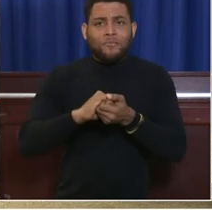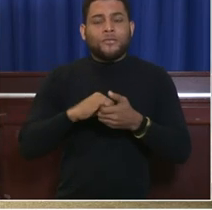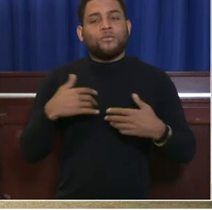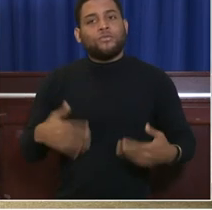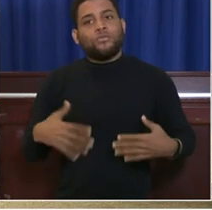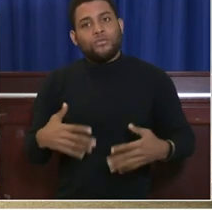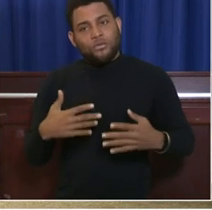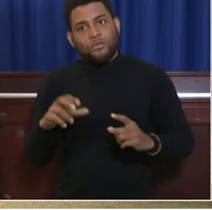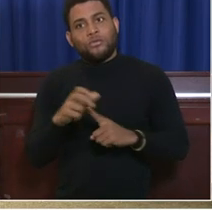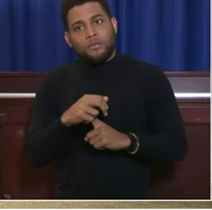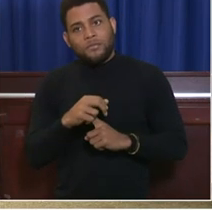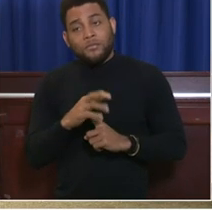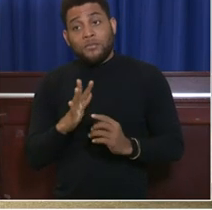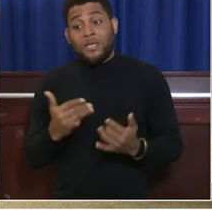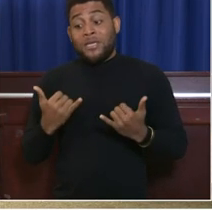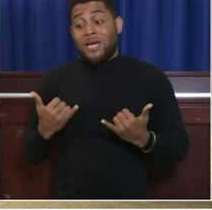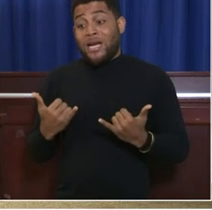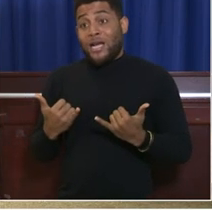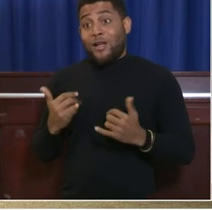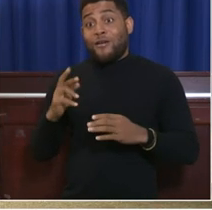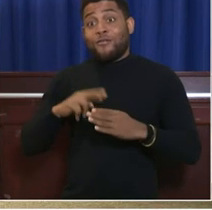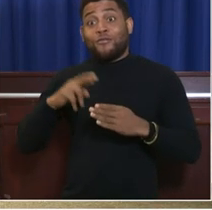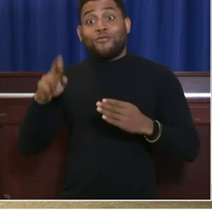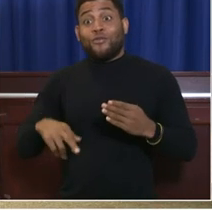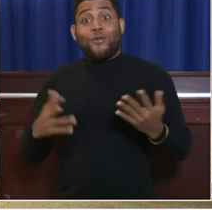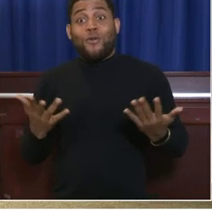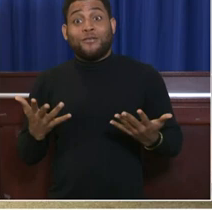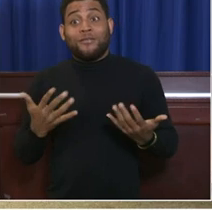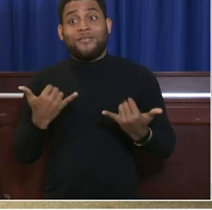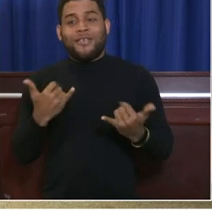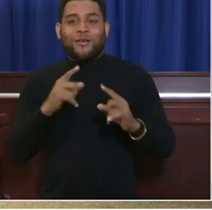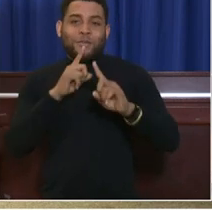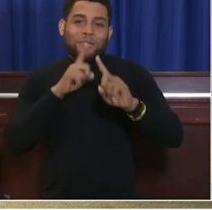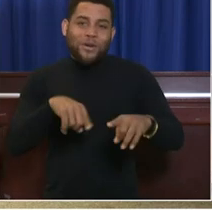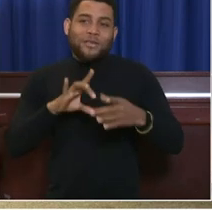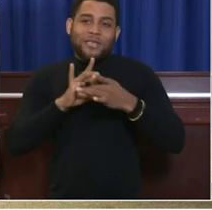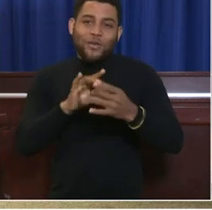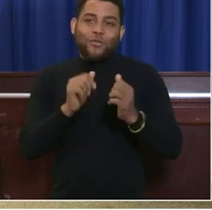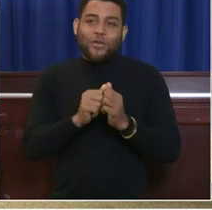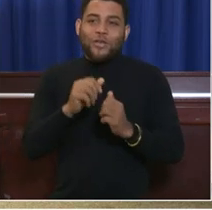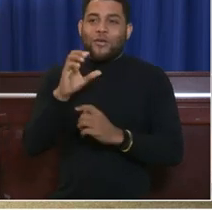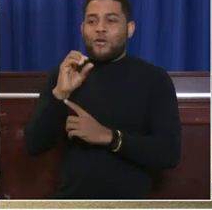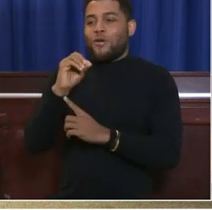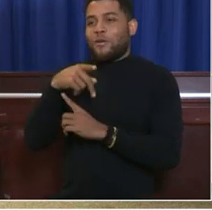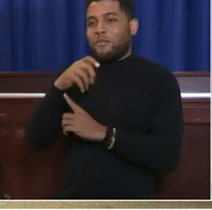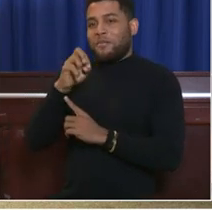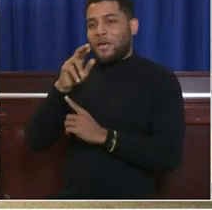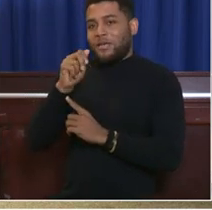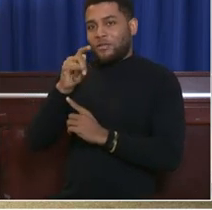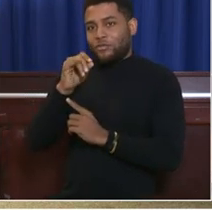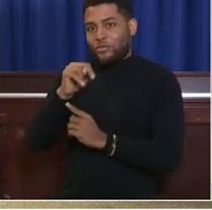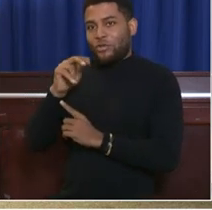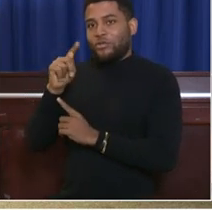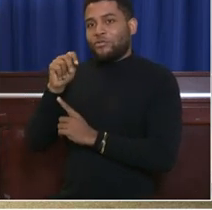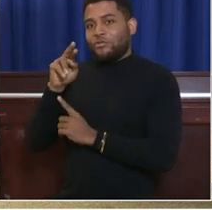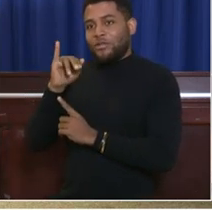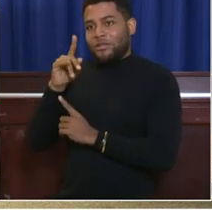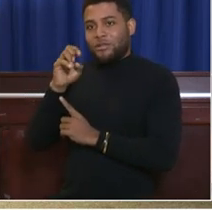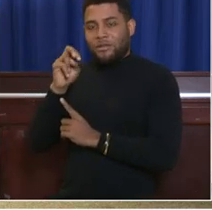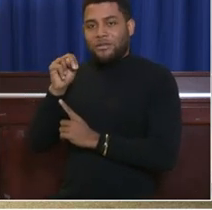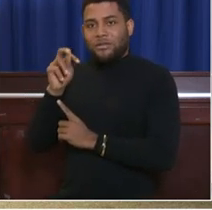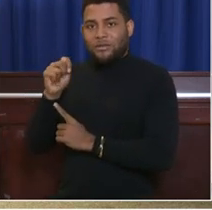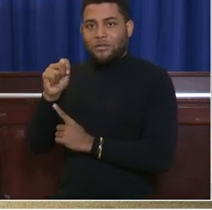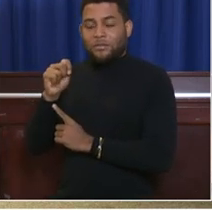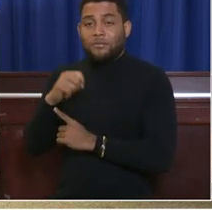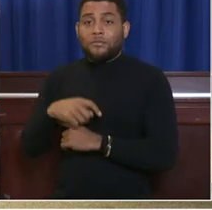collaboration is a report out today on Operation Trident. I have further said that our policy